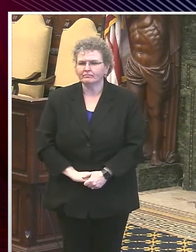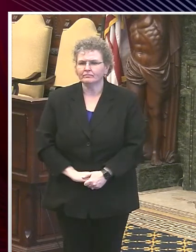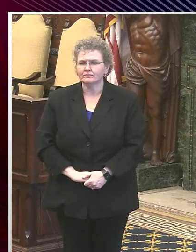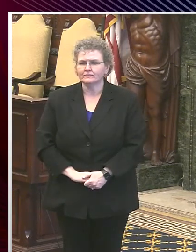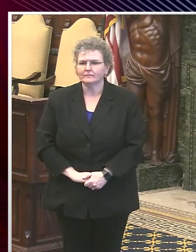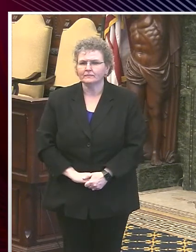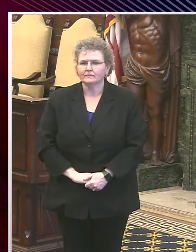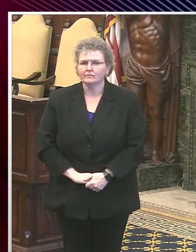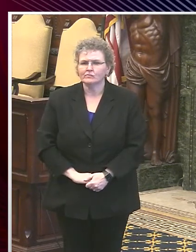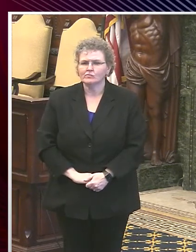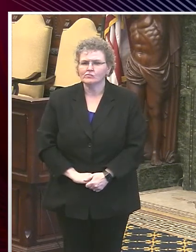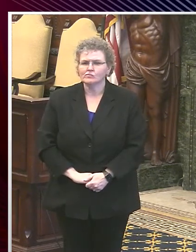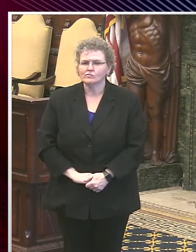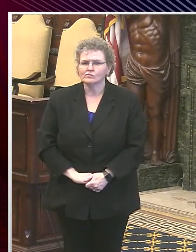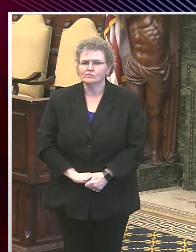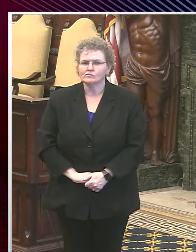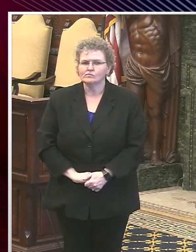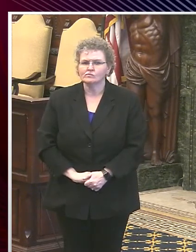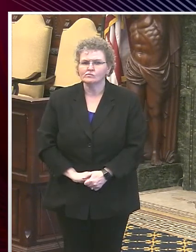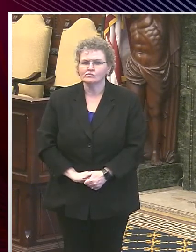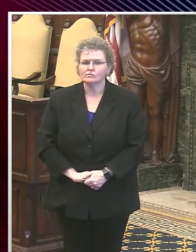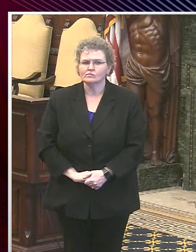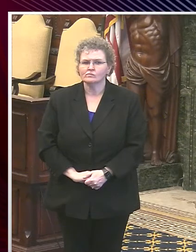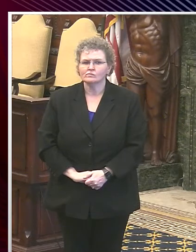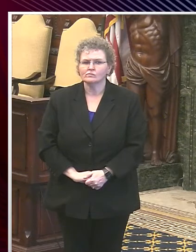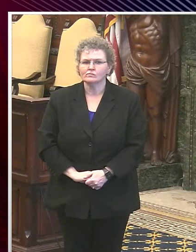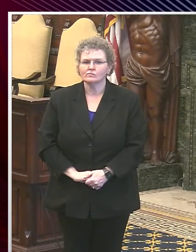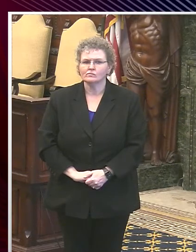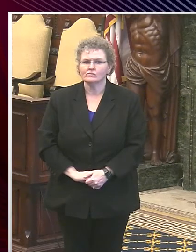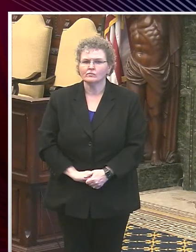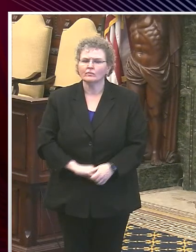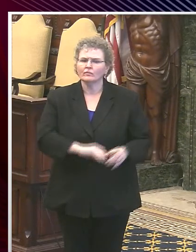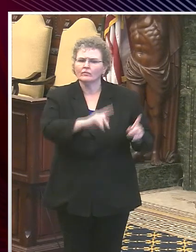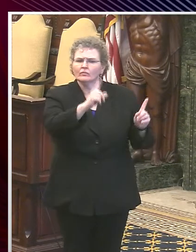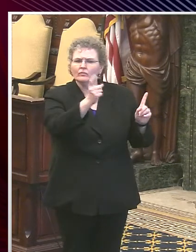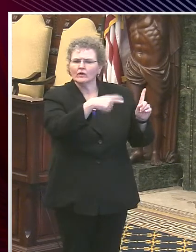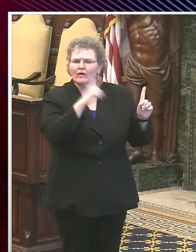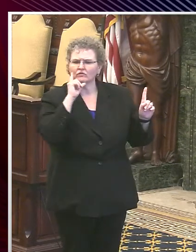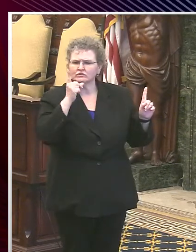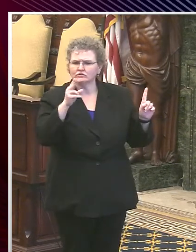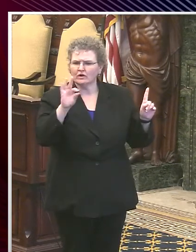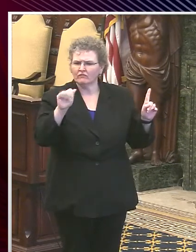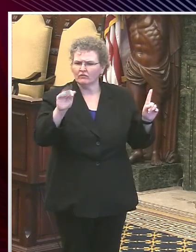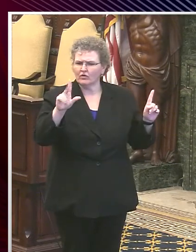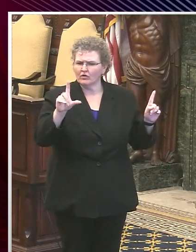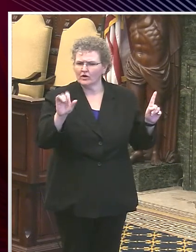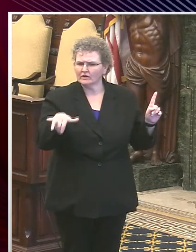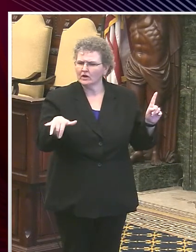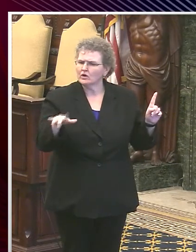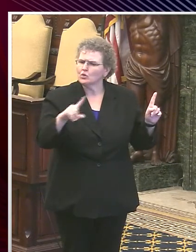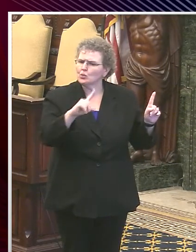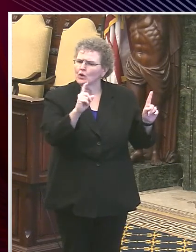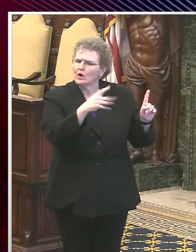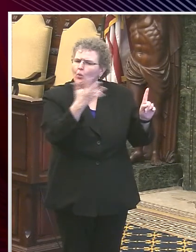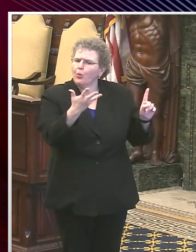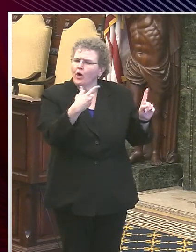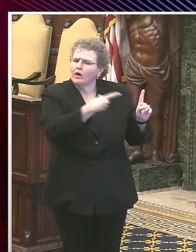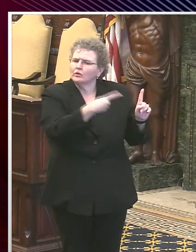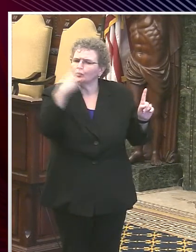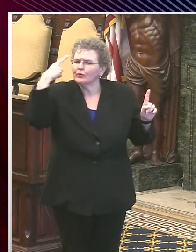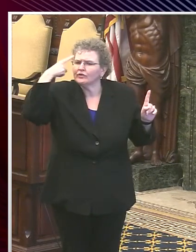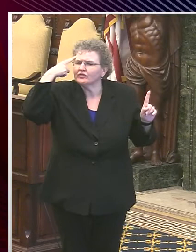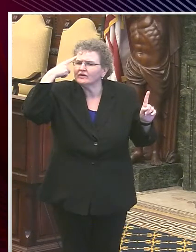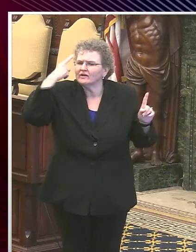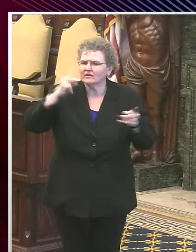de casos de COVID en la región. This question is also for Dr. Farley, and is why do you think we're seeing an increase